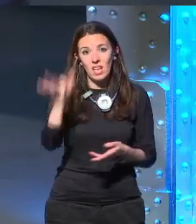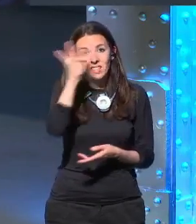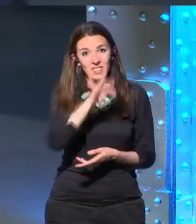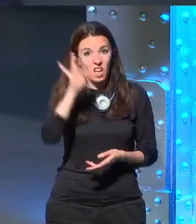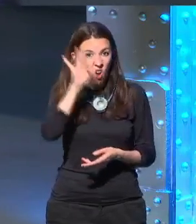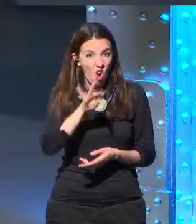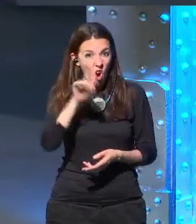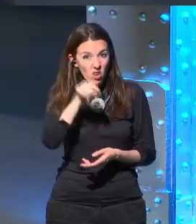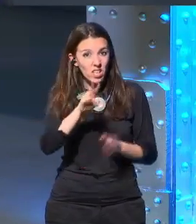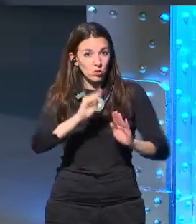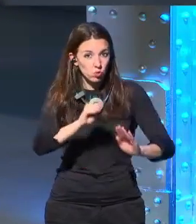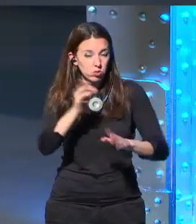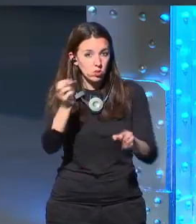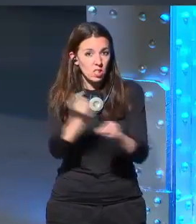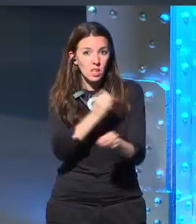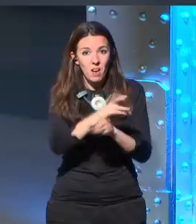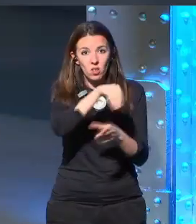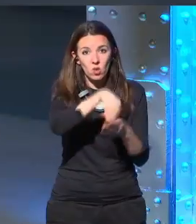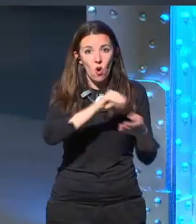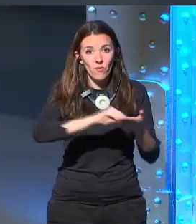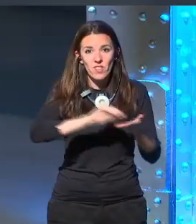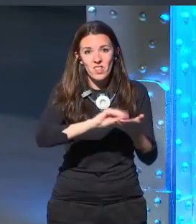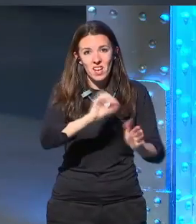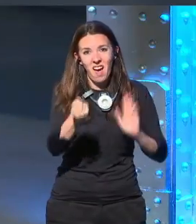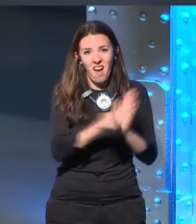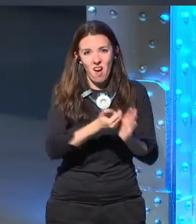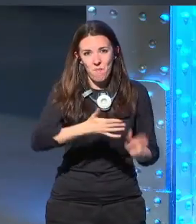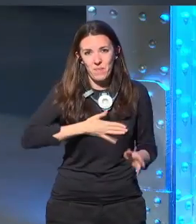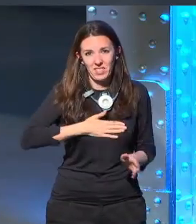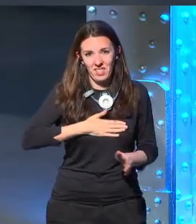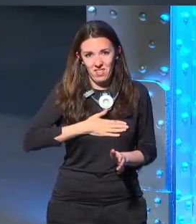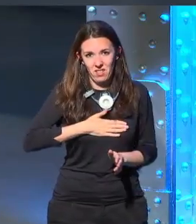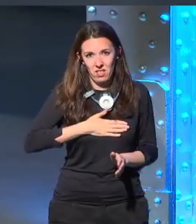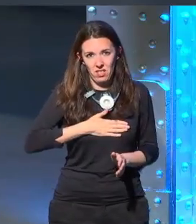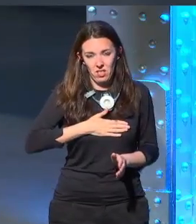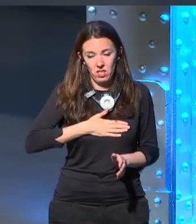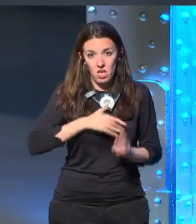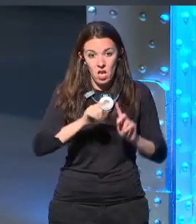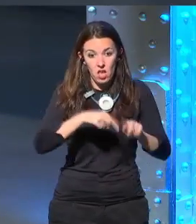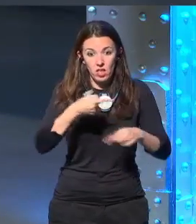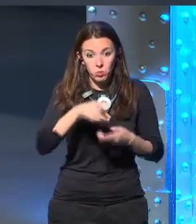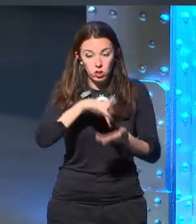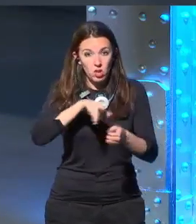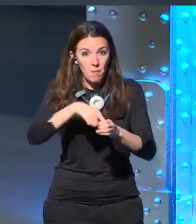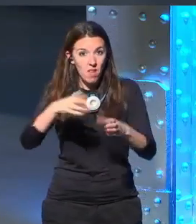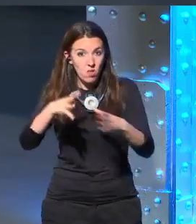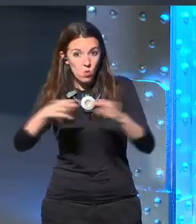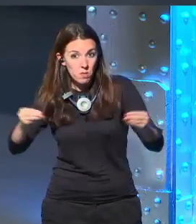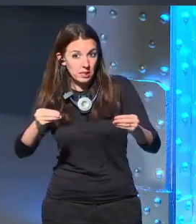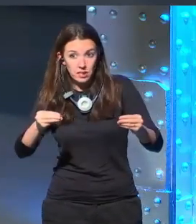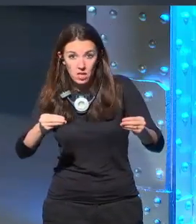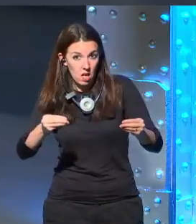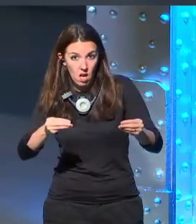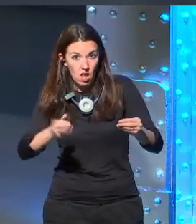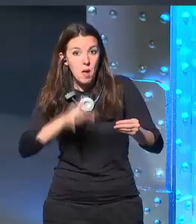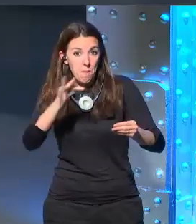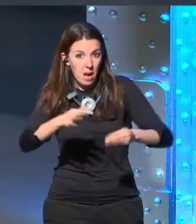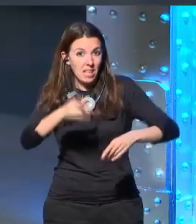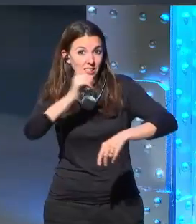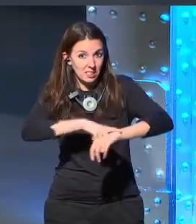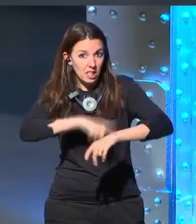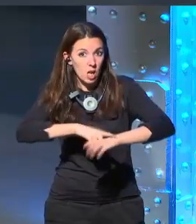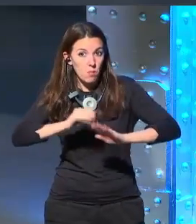Einstein came up with the theory of relativity when he was working in a patent office in Bern. But if he hadn't